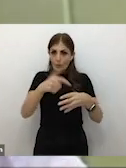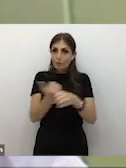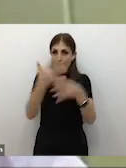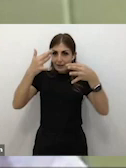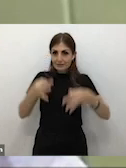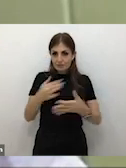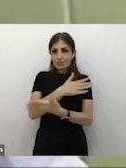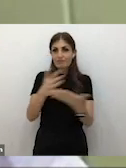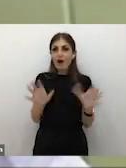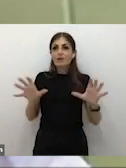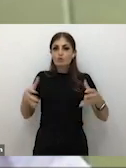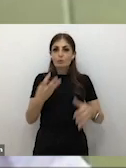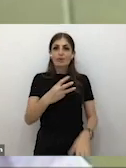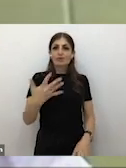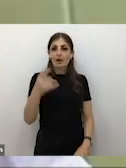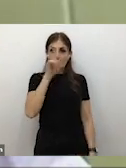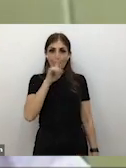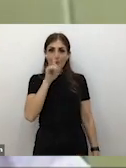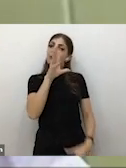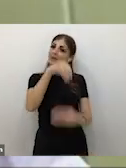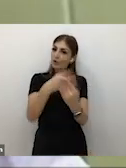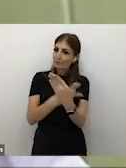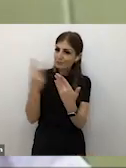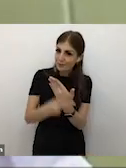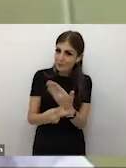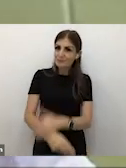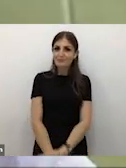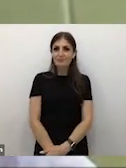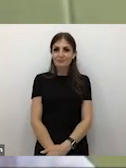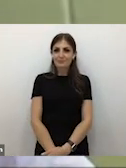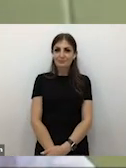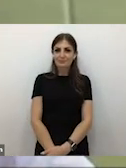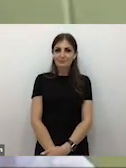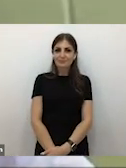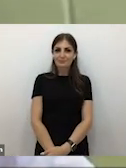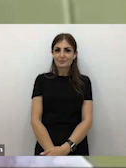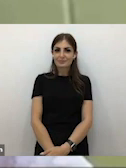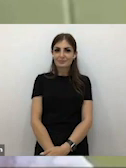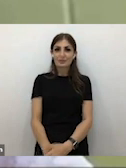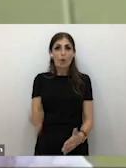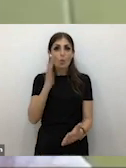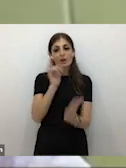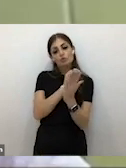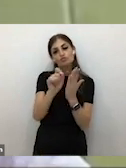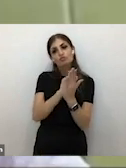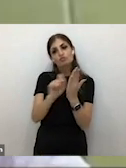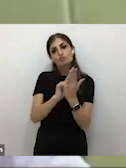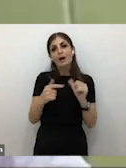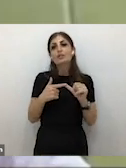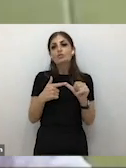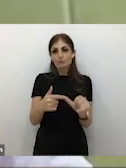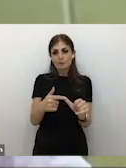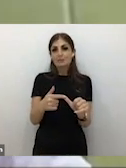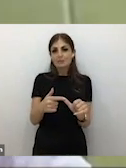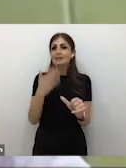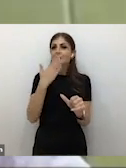about the final group of 35 people that will be part of the program. When you're writing your responses in the application form, make